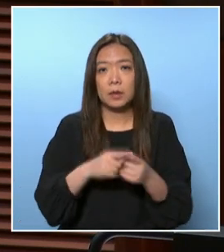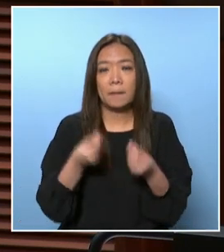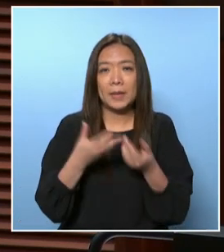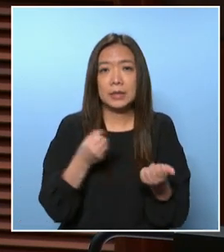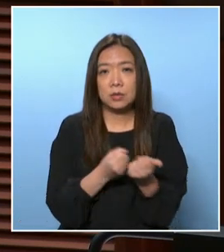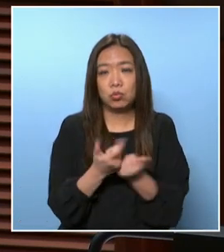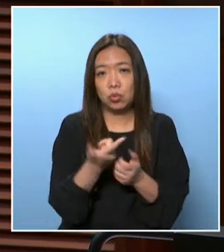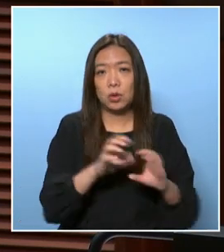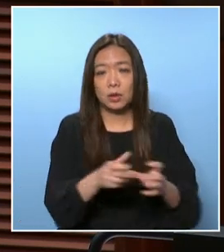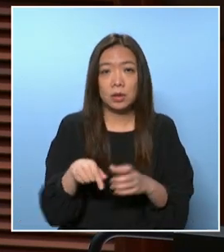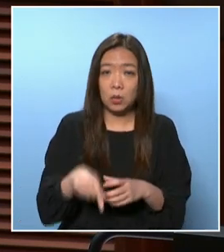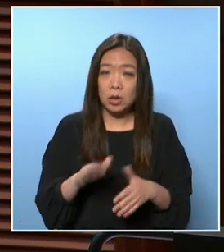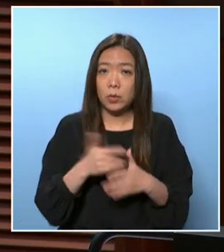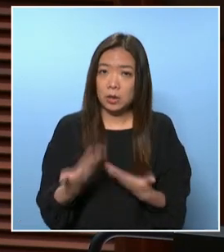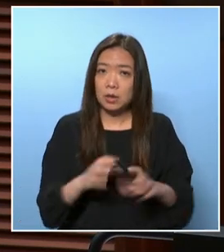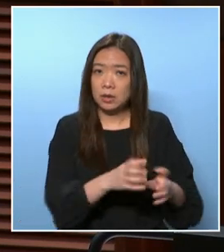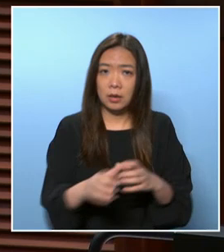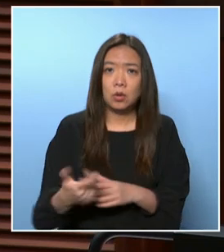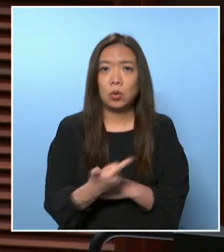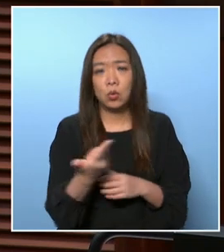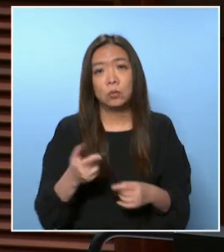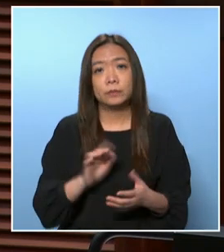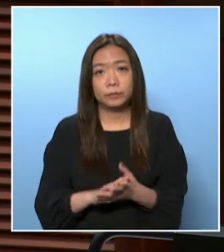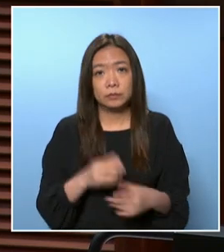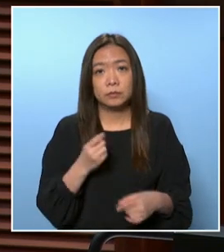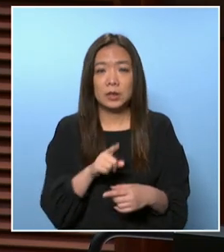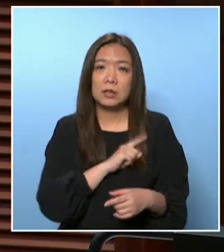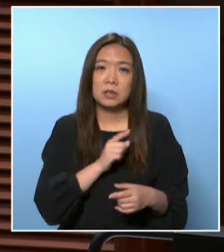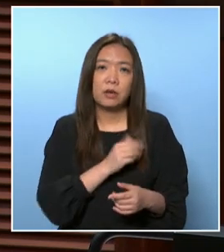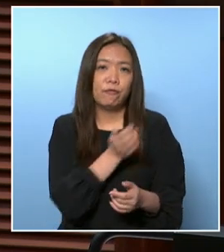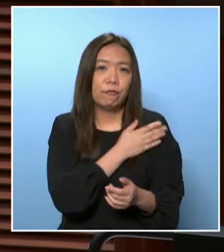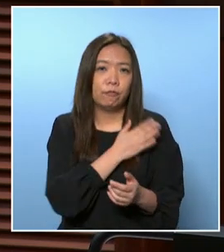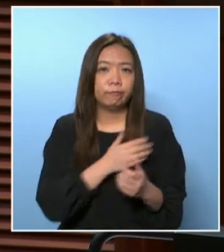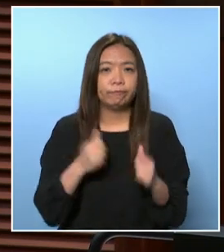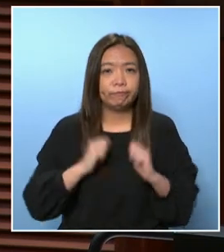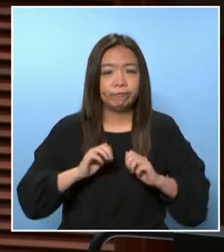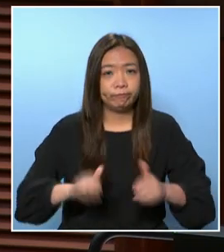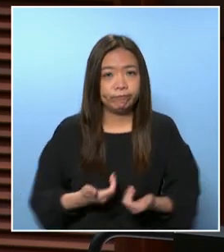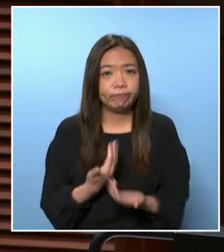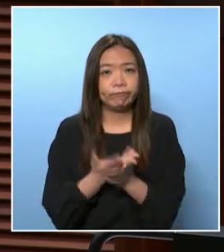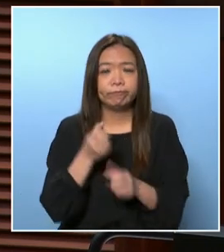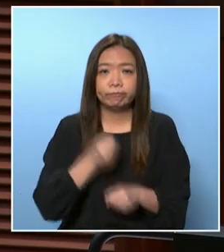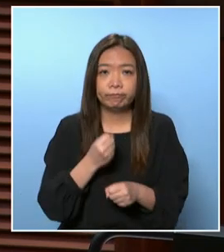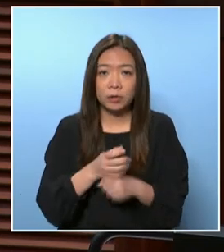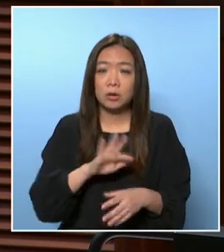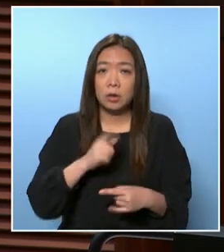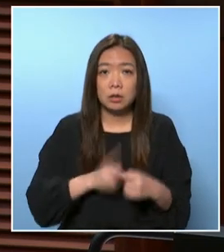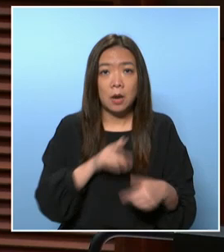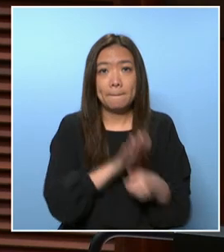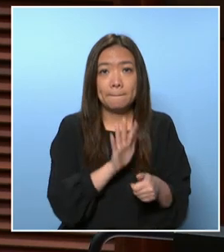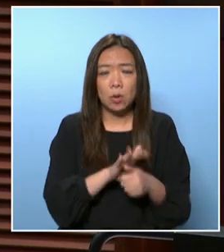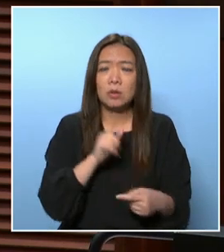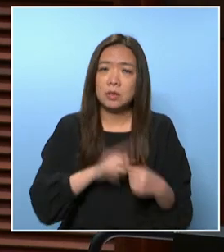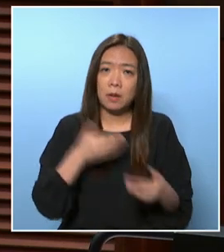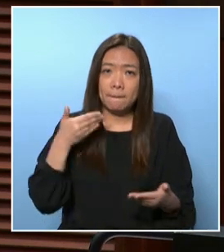I think there should be more support for these palliative care institutions. They are running on very